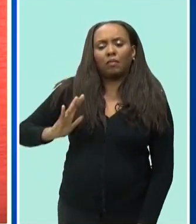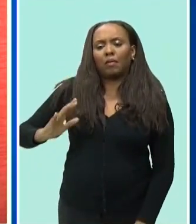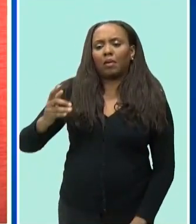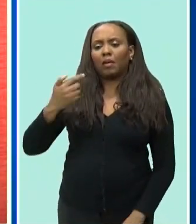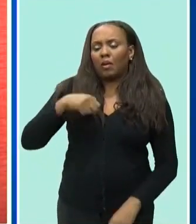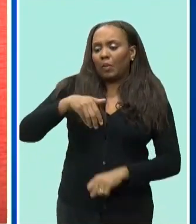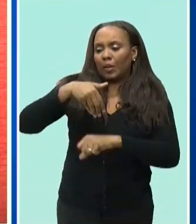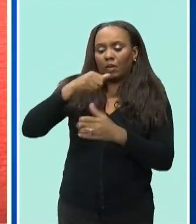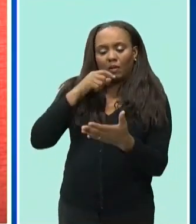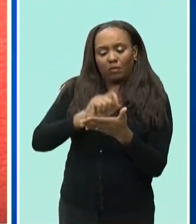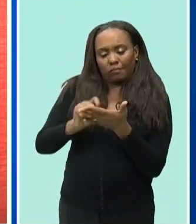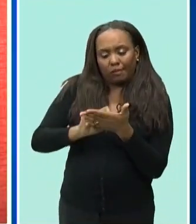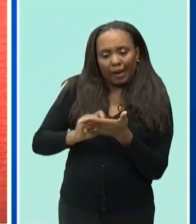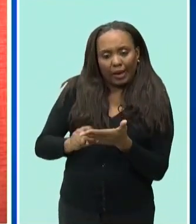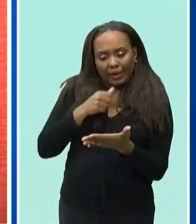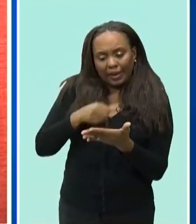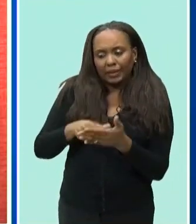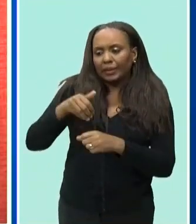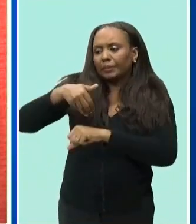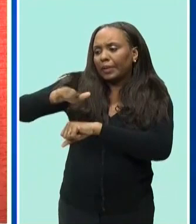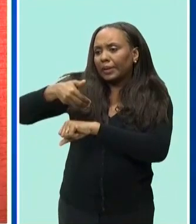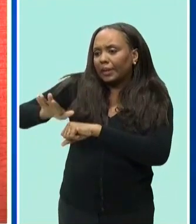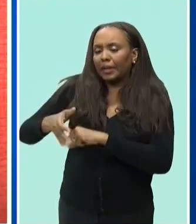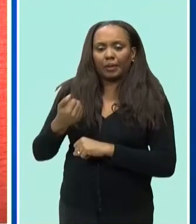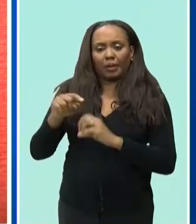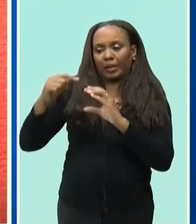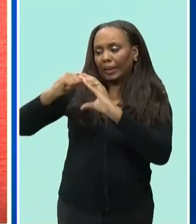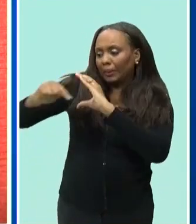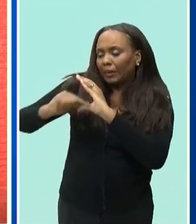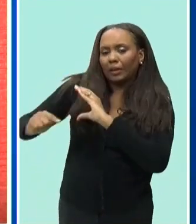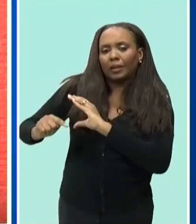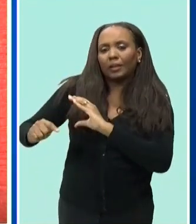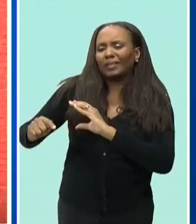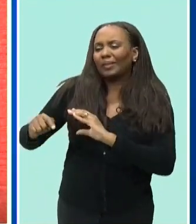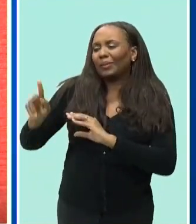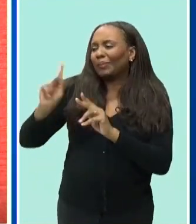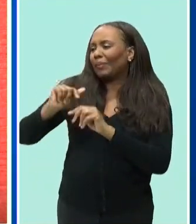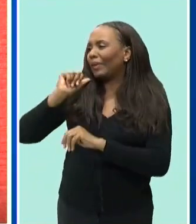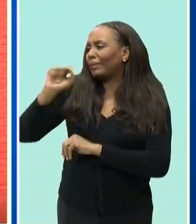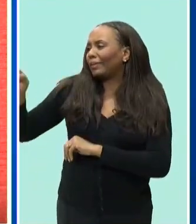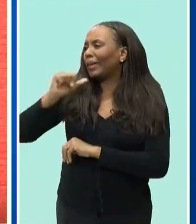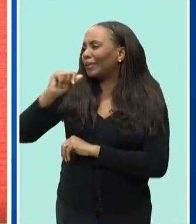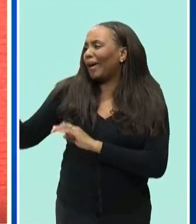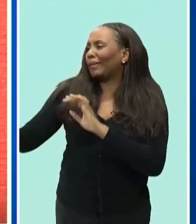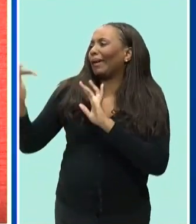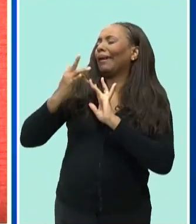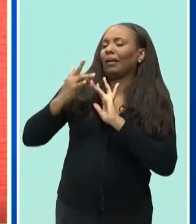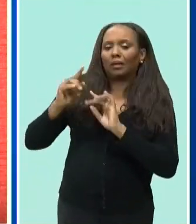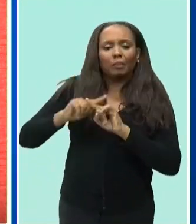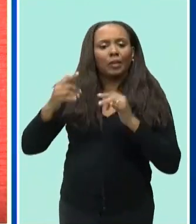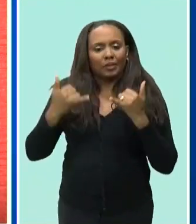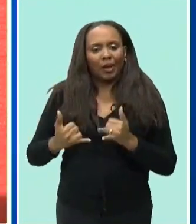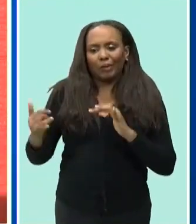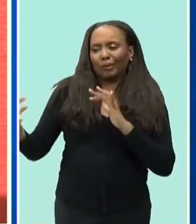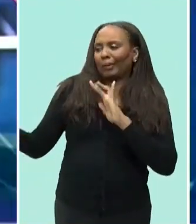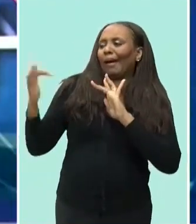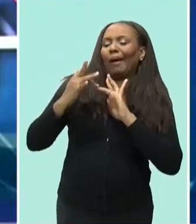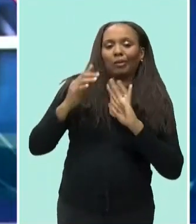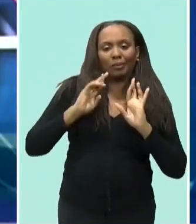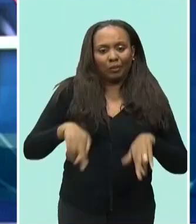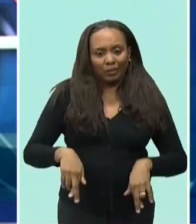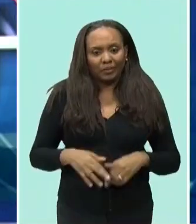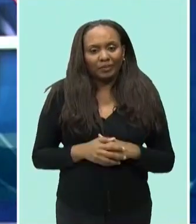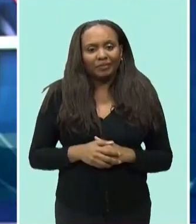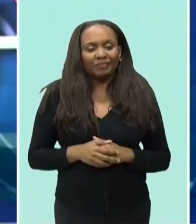correspondence would not have been responded to. But at least we're getting responses now, and we're seeing some level of action in that regard. Now, while the